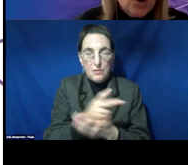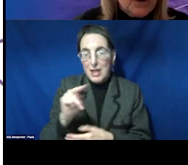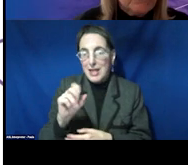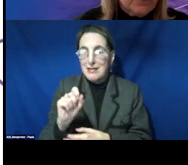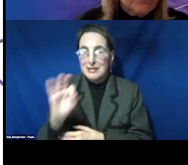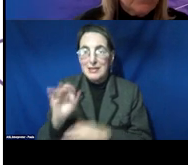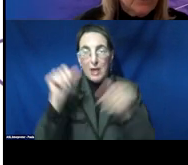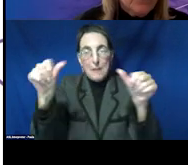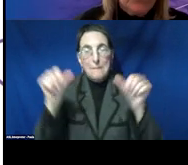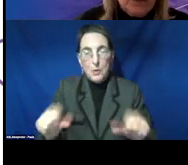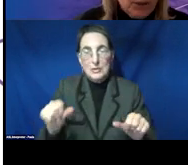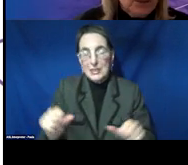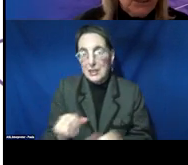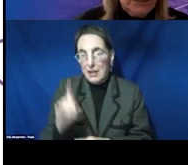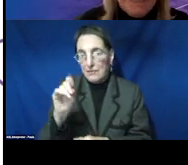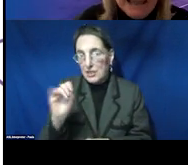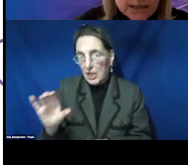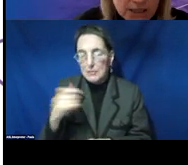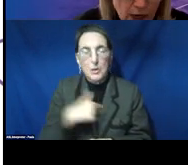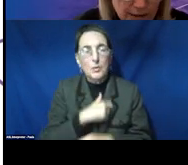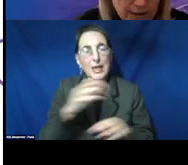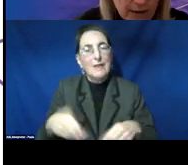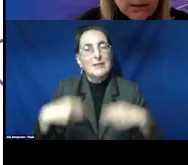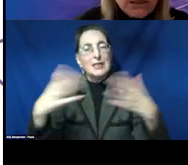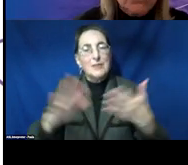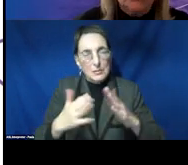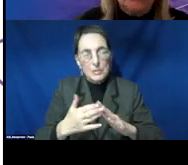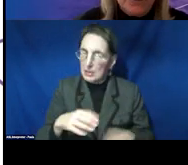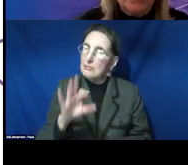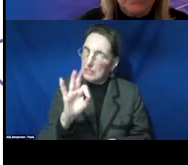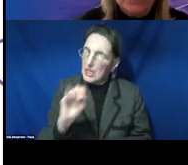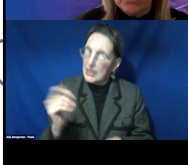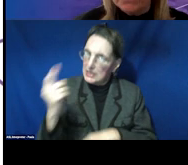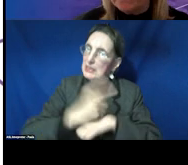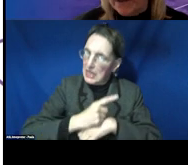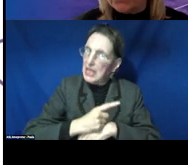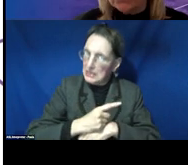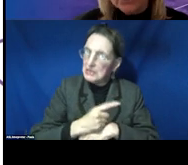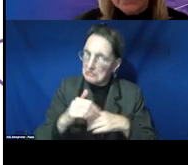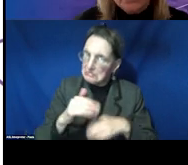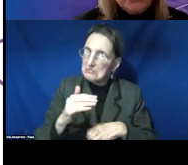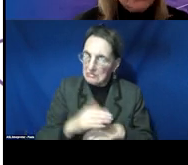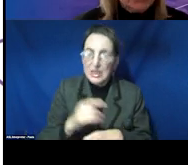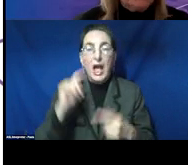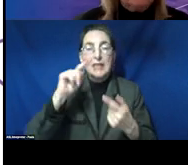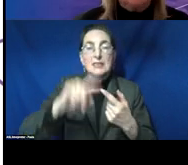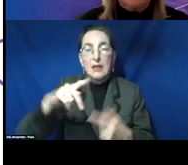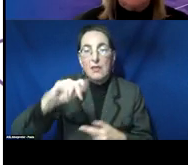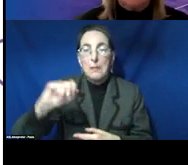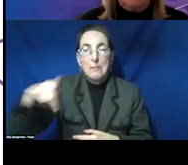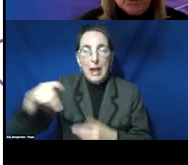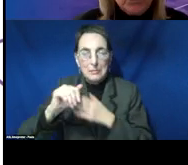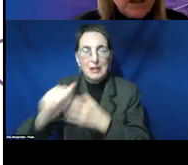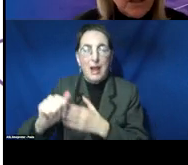document, we have given the community at least 90 days until the PAP guide becomes effective. This gives